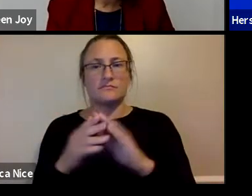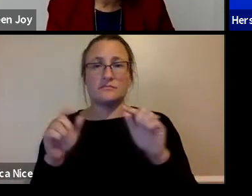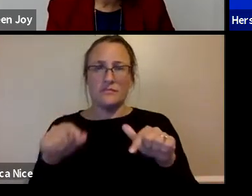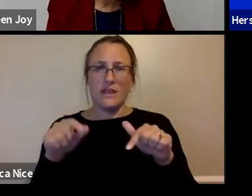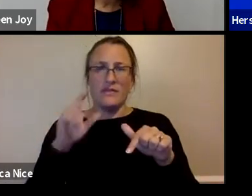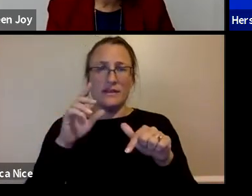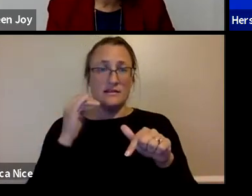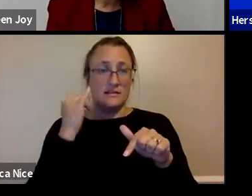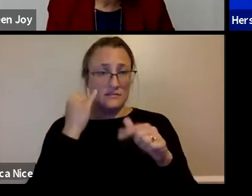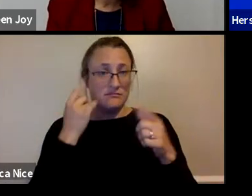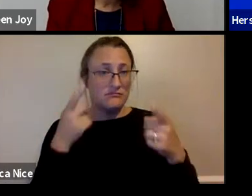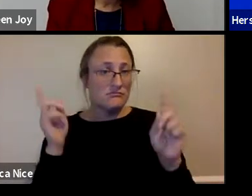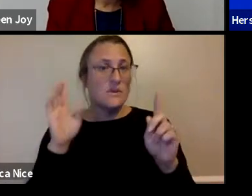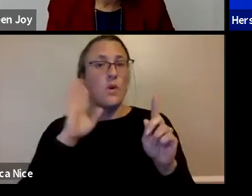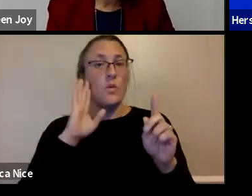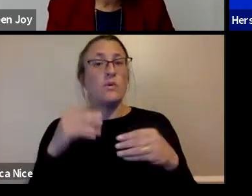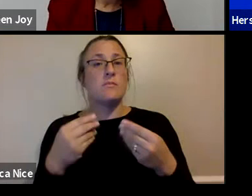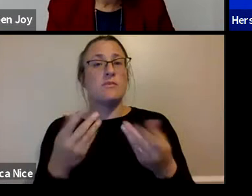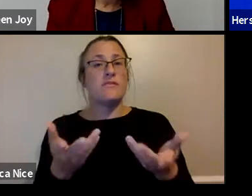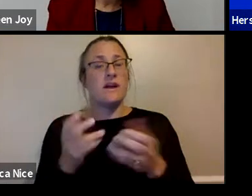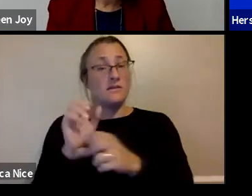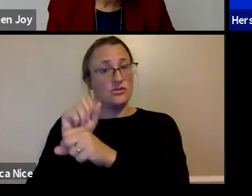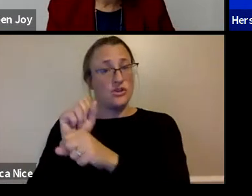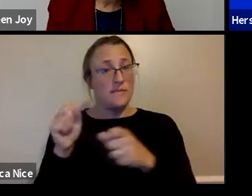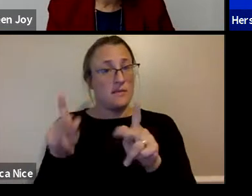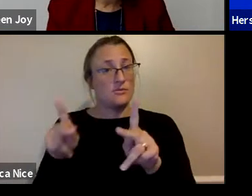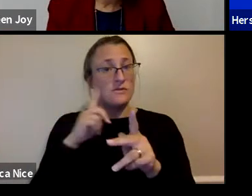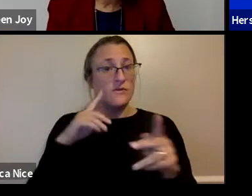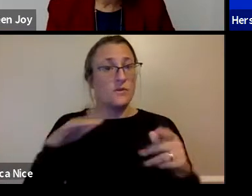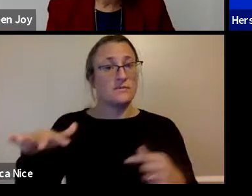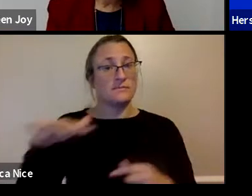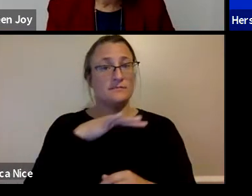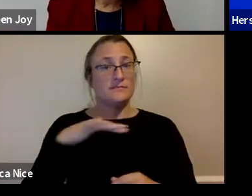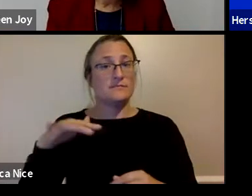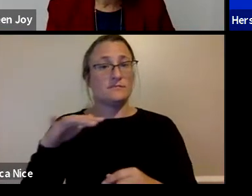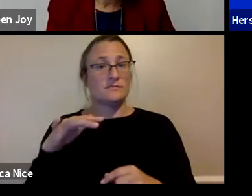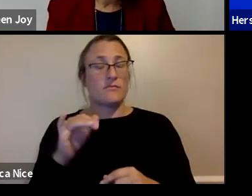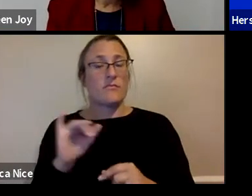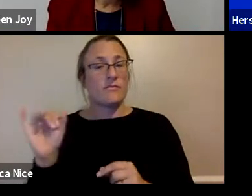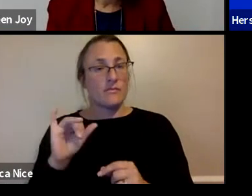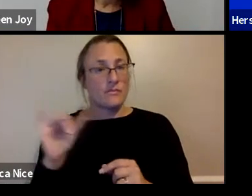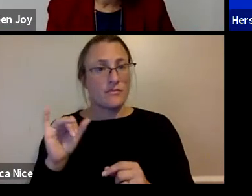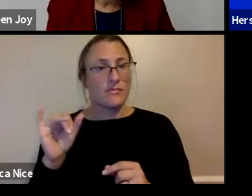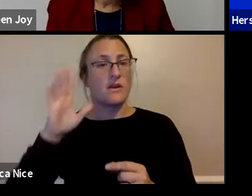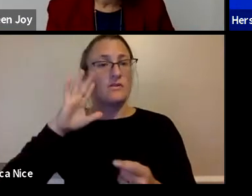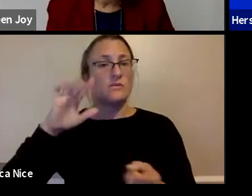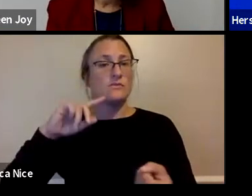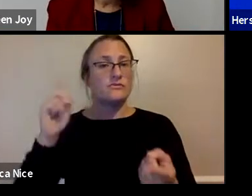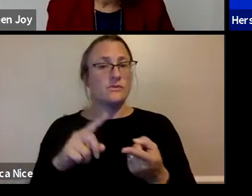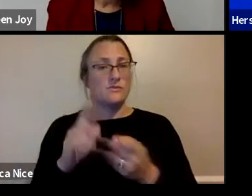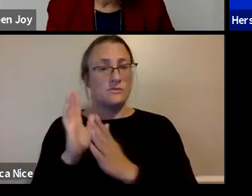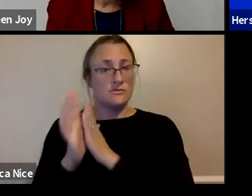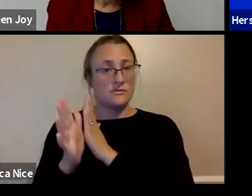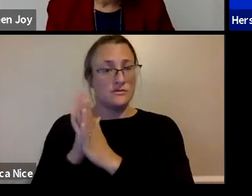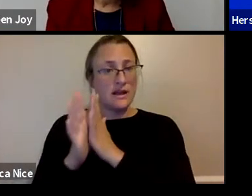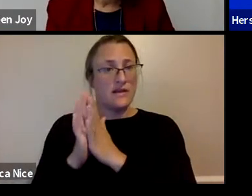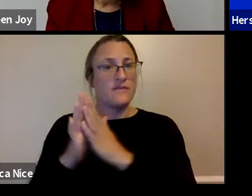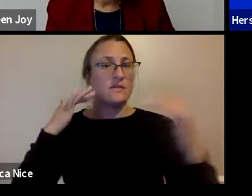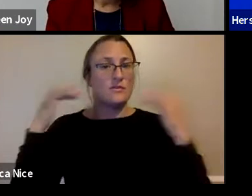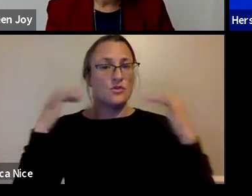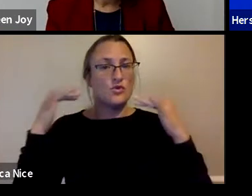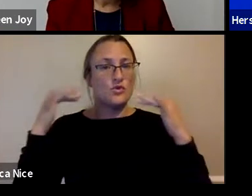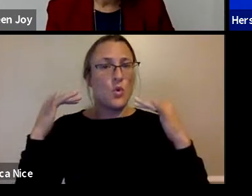provide job opportunities for the area, and it'll reduce traffic and noise